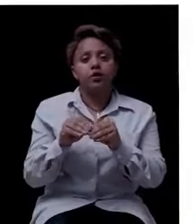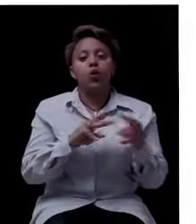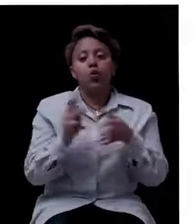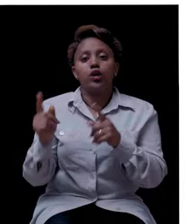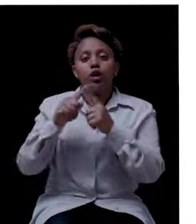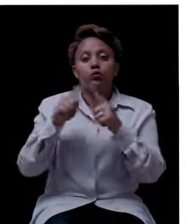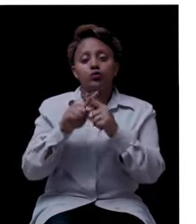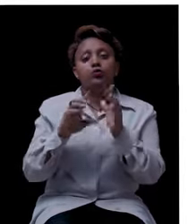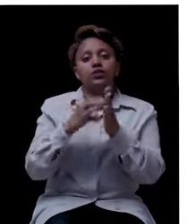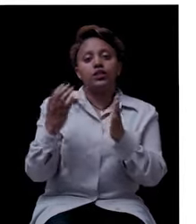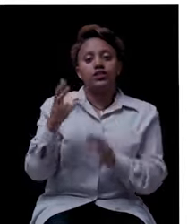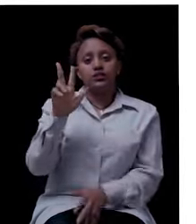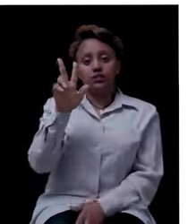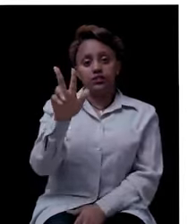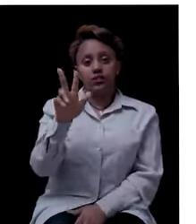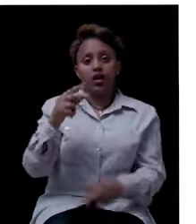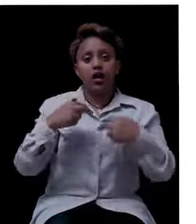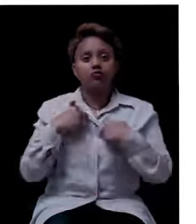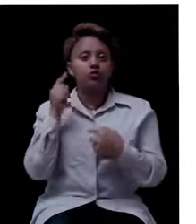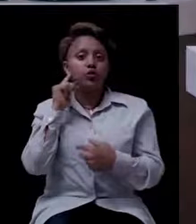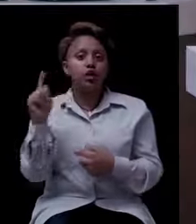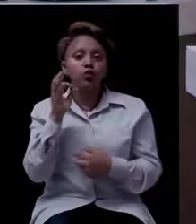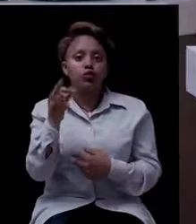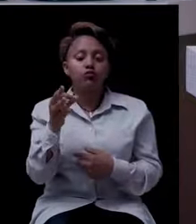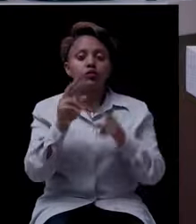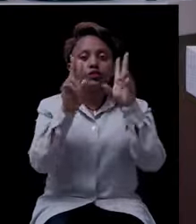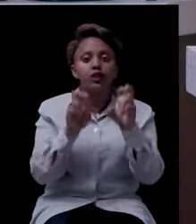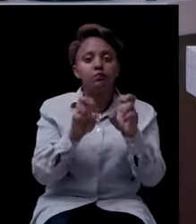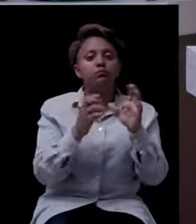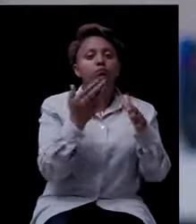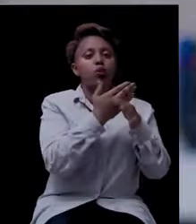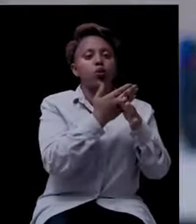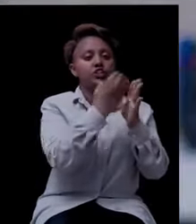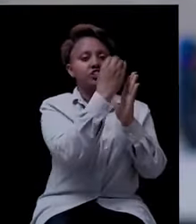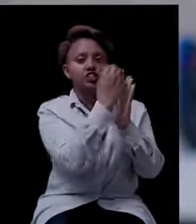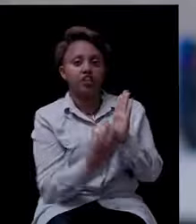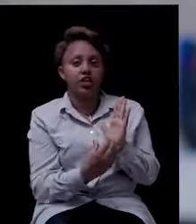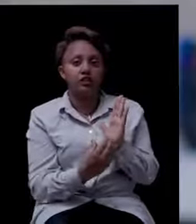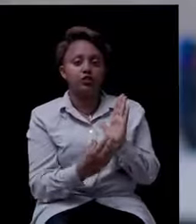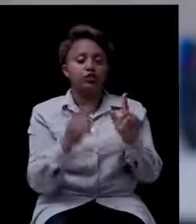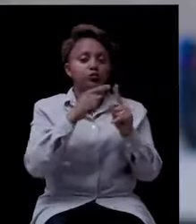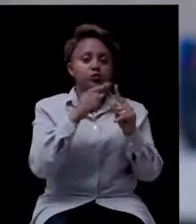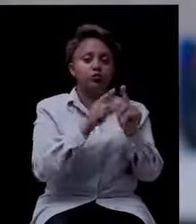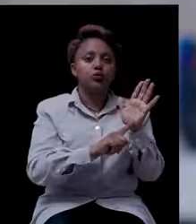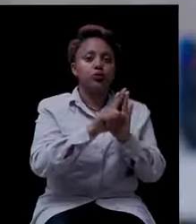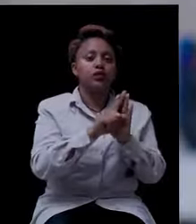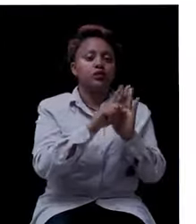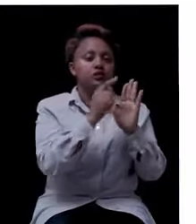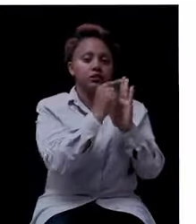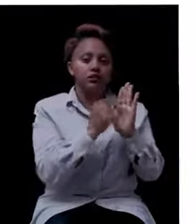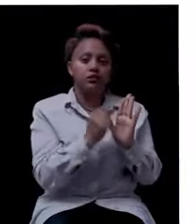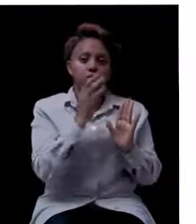learners, welcome to Lesson 3. Have you heard of the term blockchain? Blockchain is a growing list of